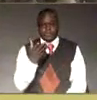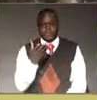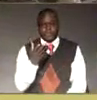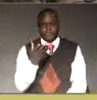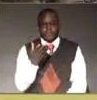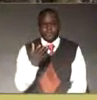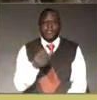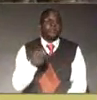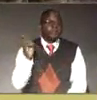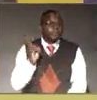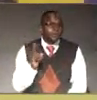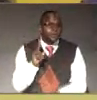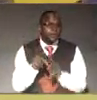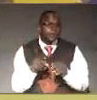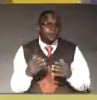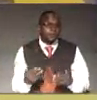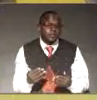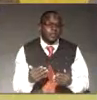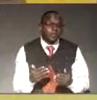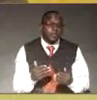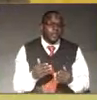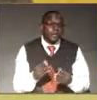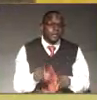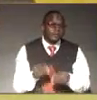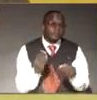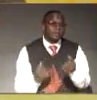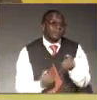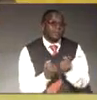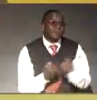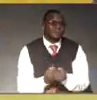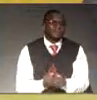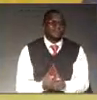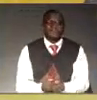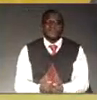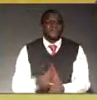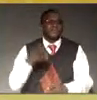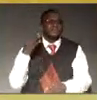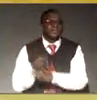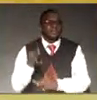So when you hear that people are giving donations, it's rubbish. It is the other way around.